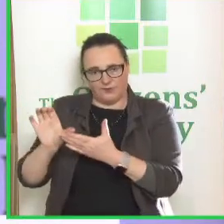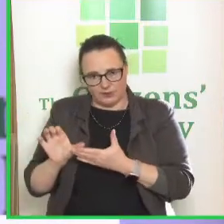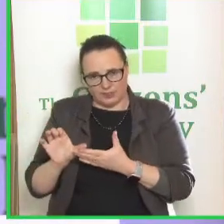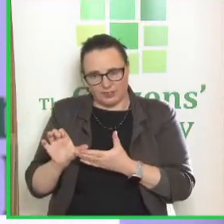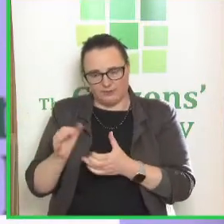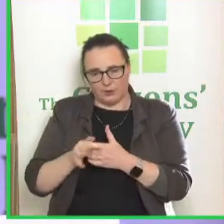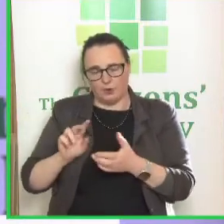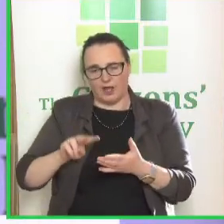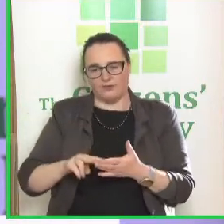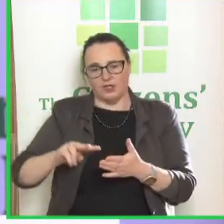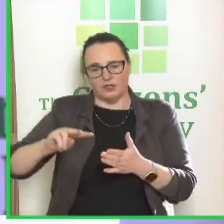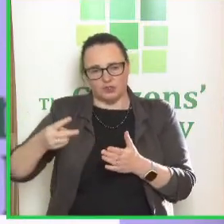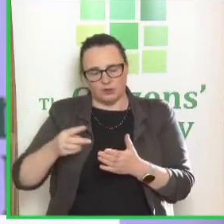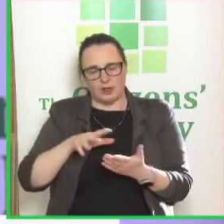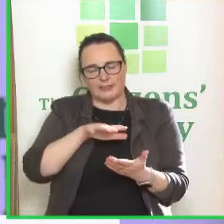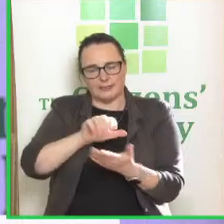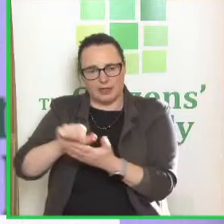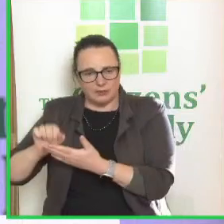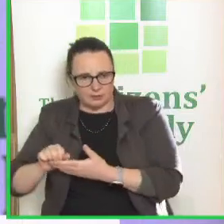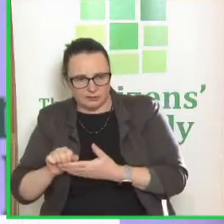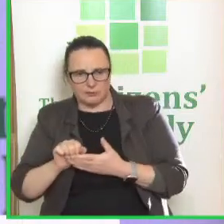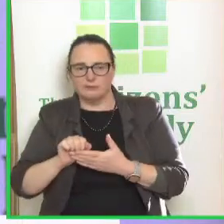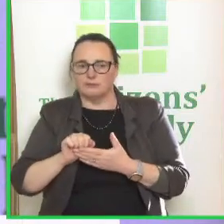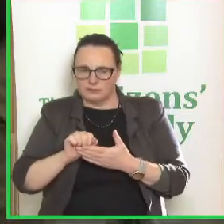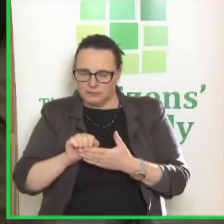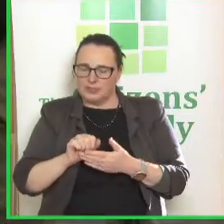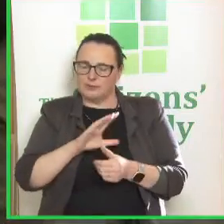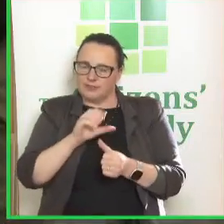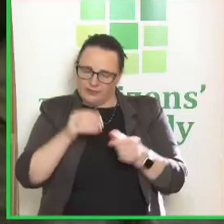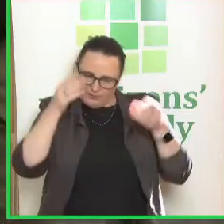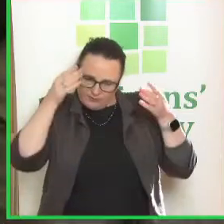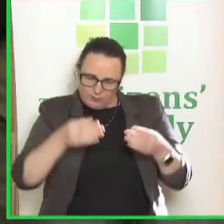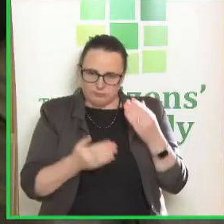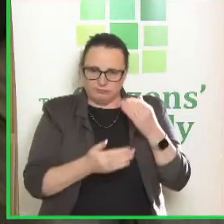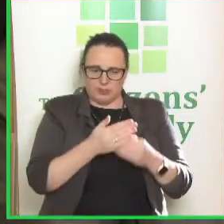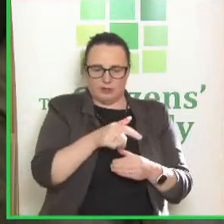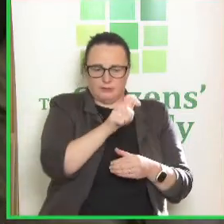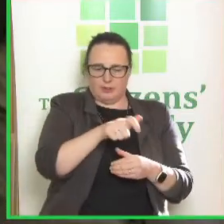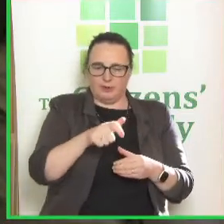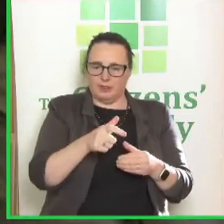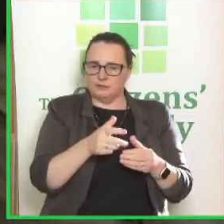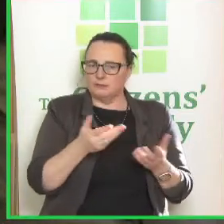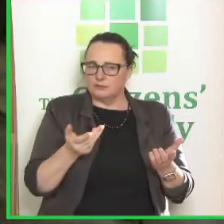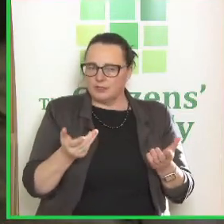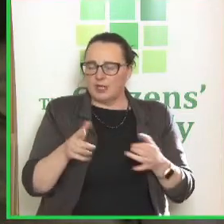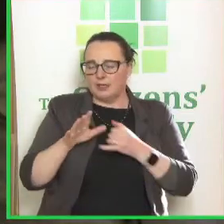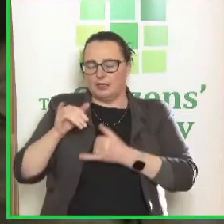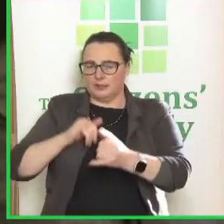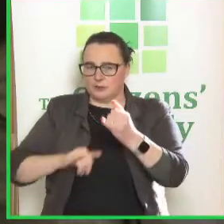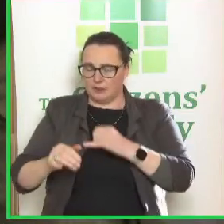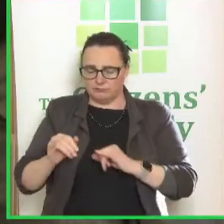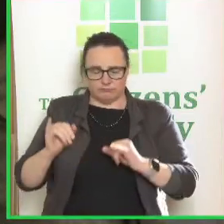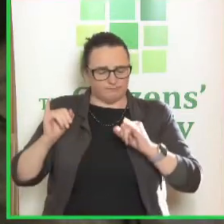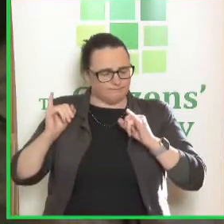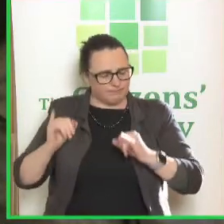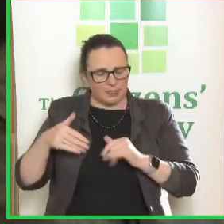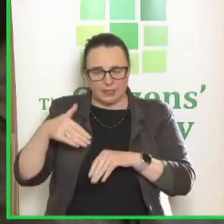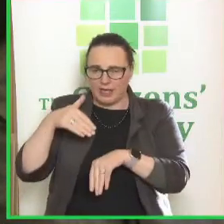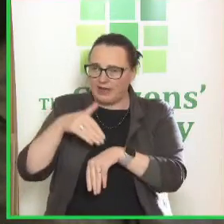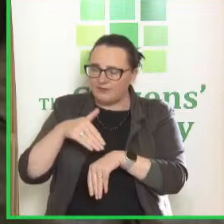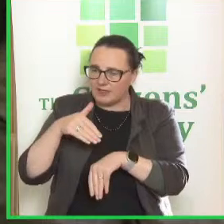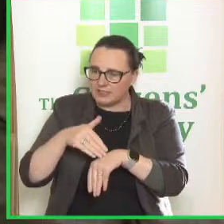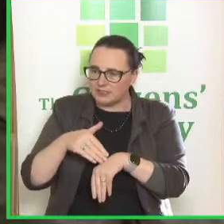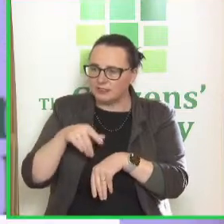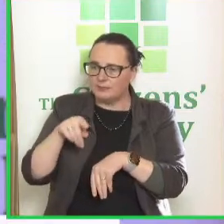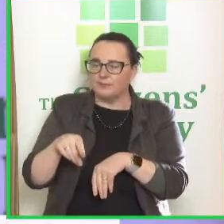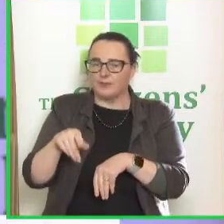dual diagnosis, with a particular focus on younger people. Last year, we saw the devastating effects of the